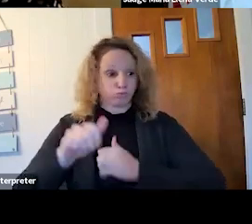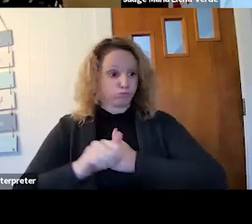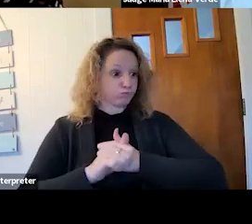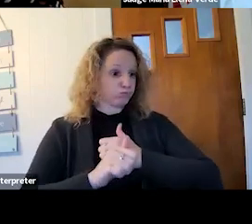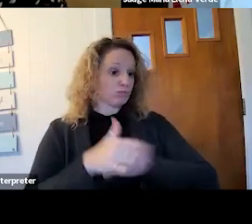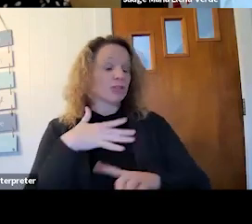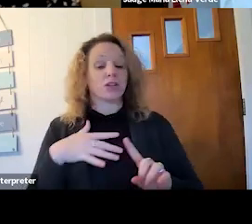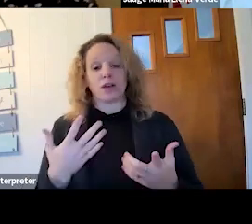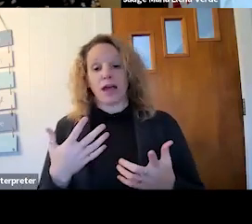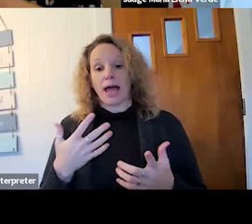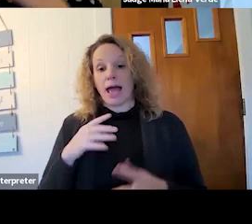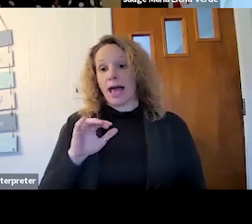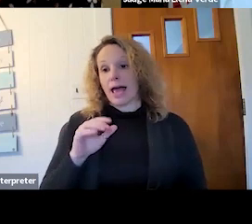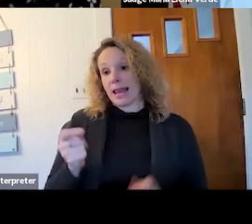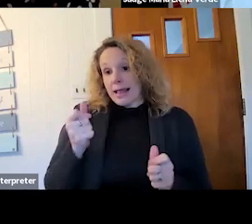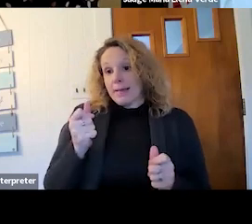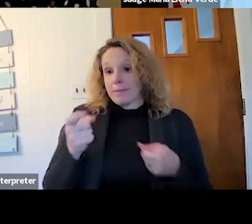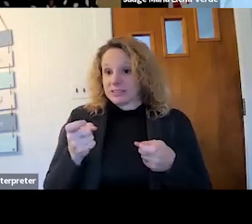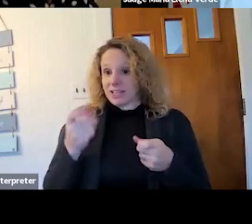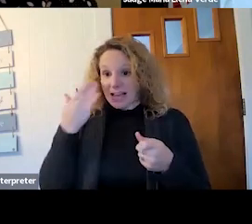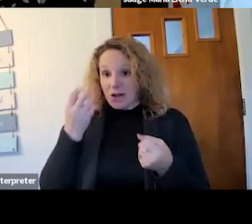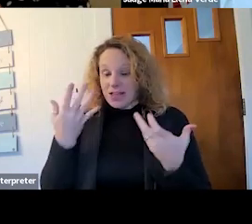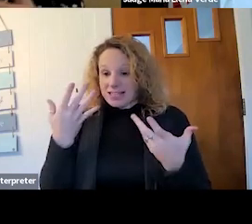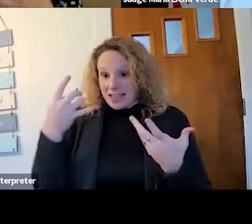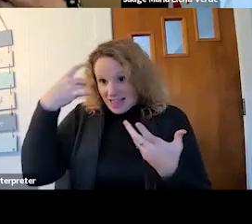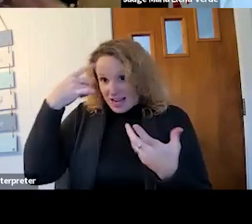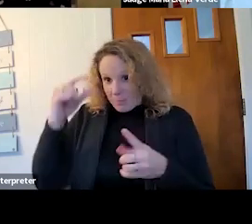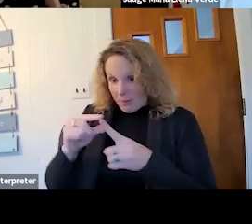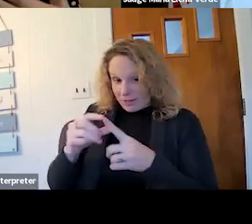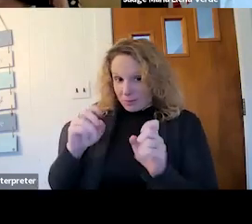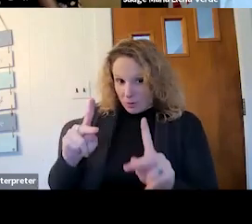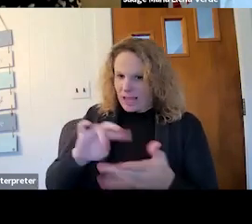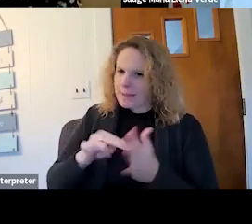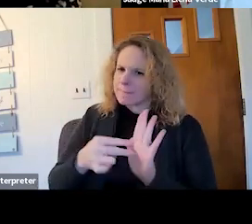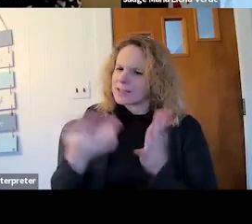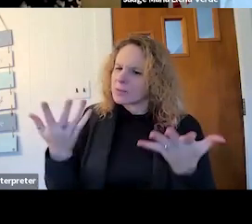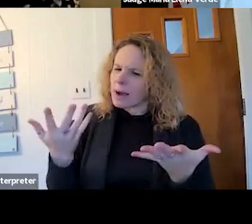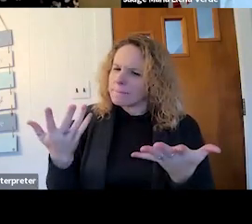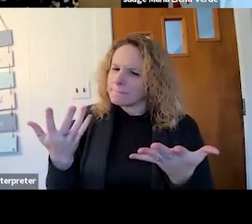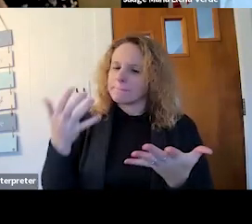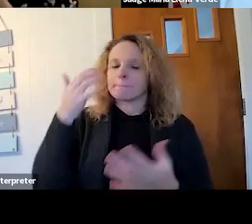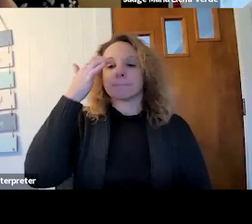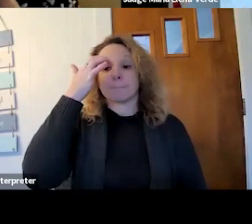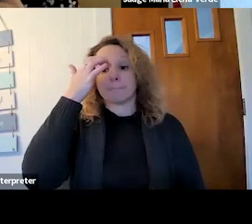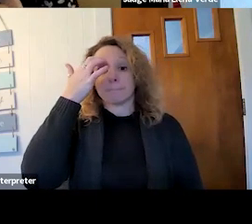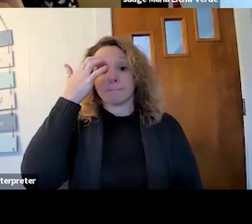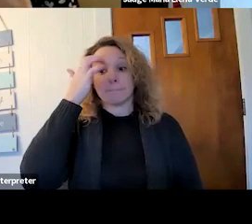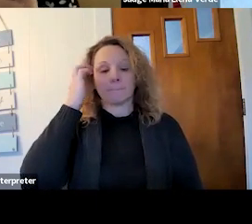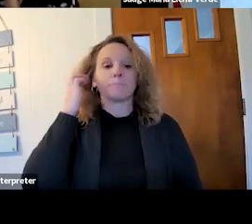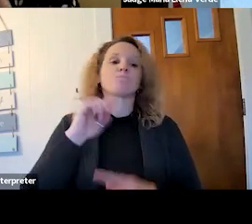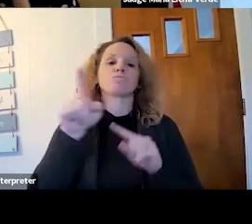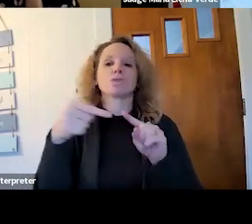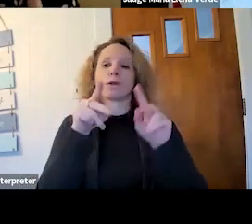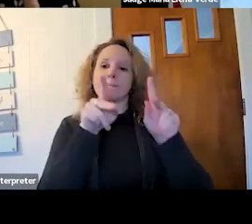impulse control. Now that's a lot of brain terms. So what this really means is when